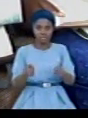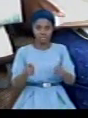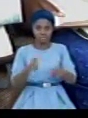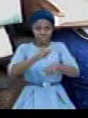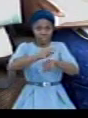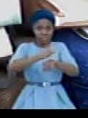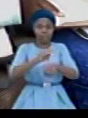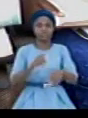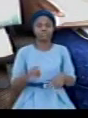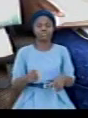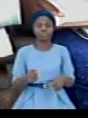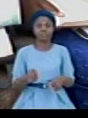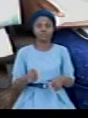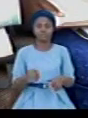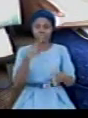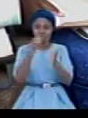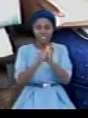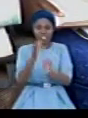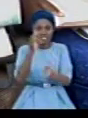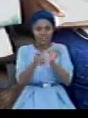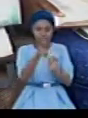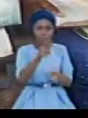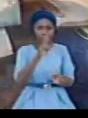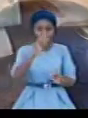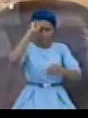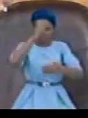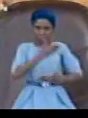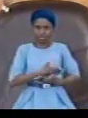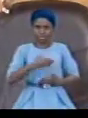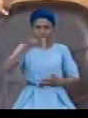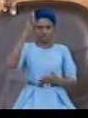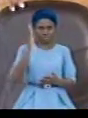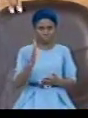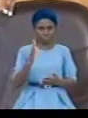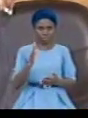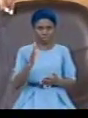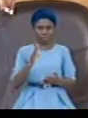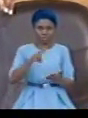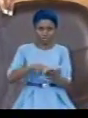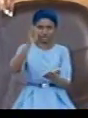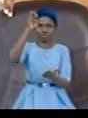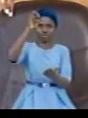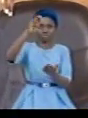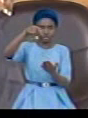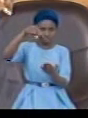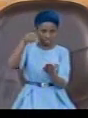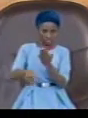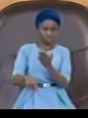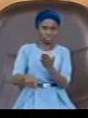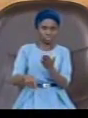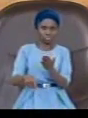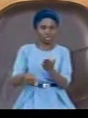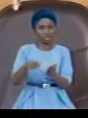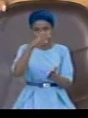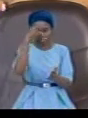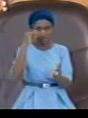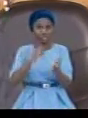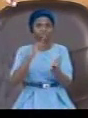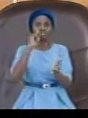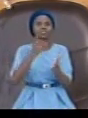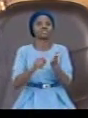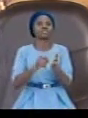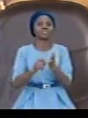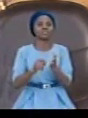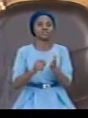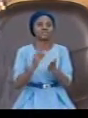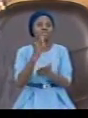cast thyself down, for it is written. There are times the devil will also appeal